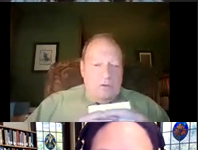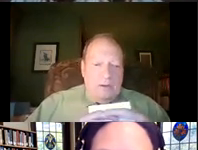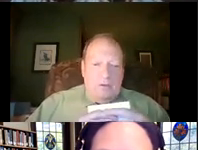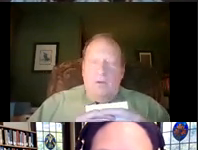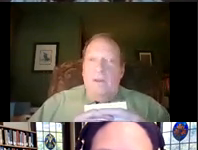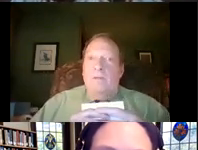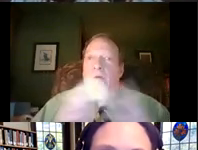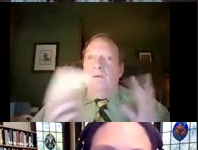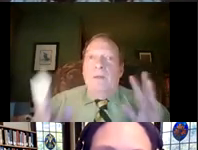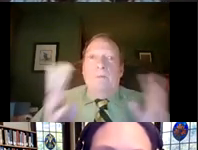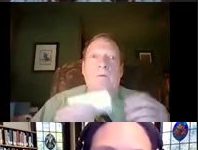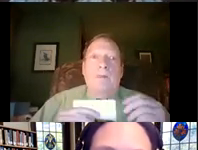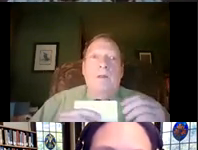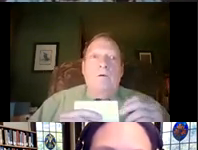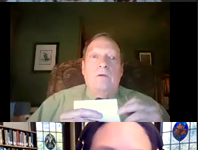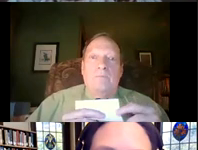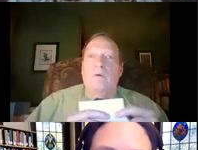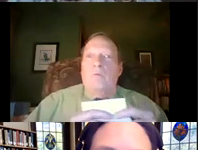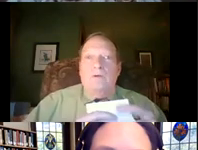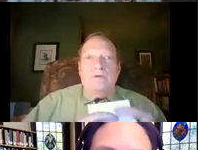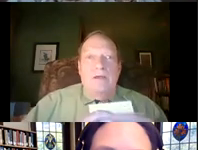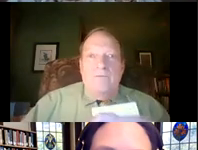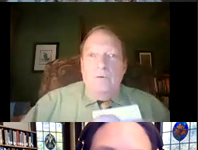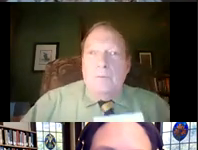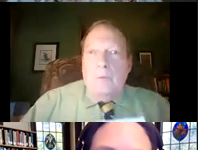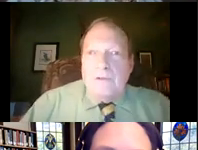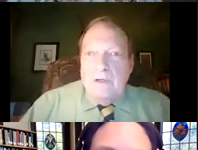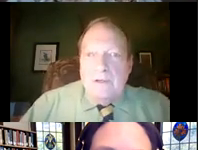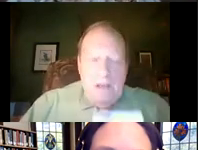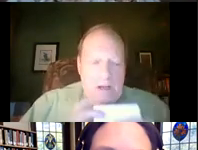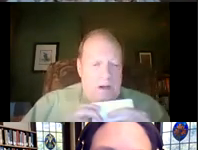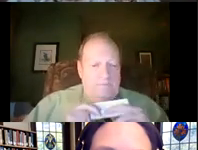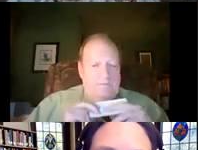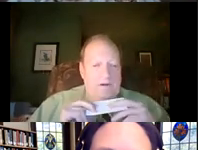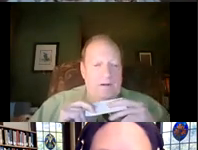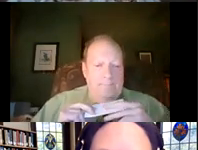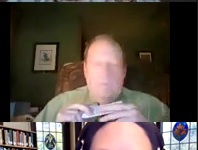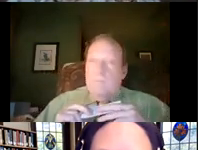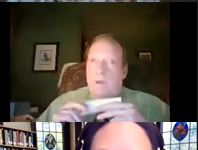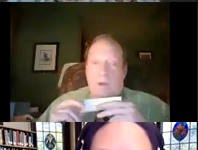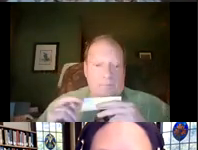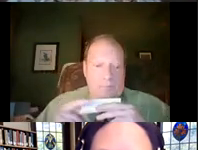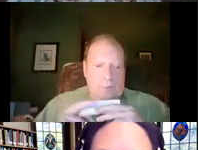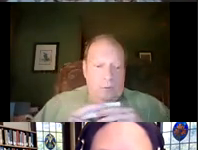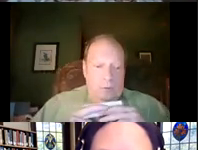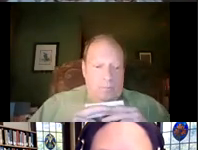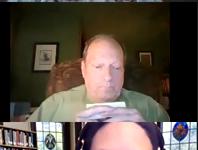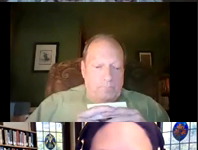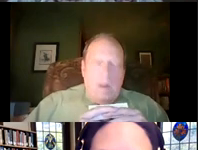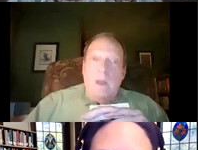the director. And among the people who came through it was a future president of